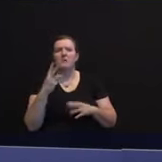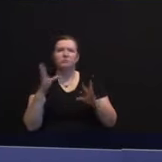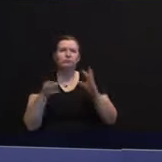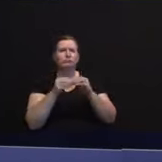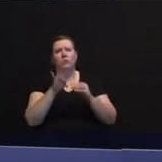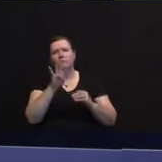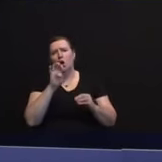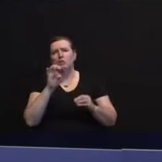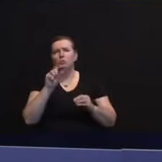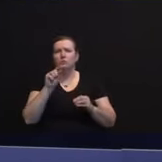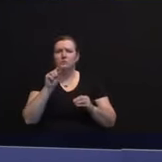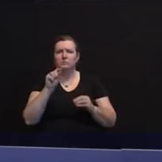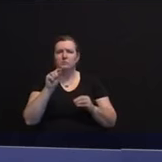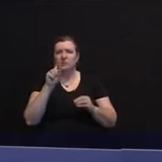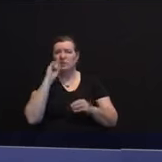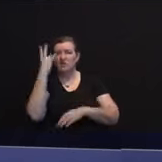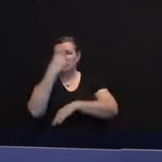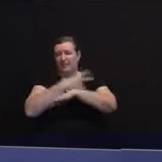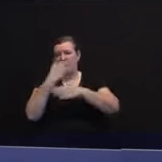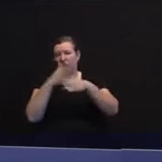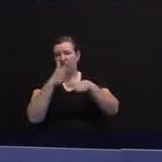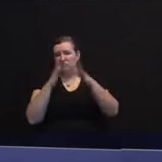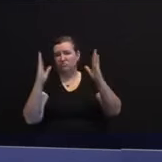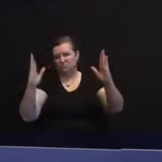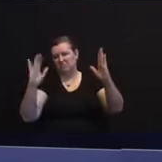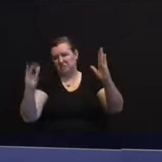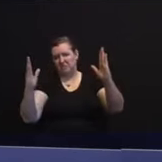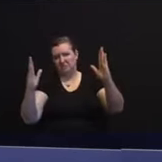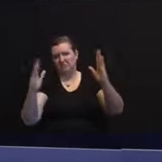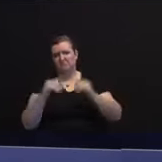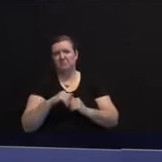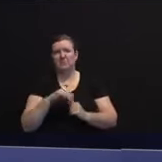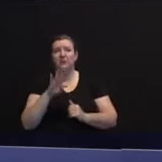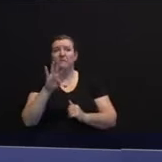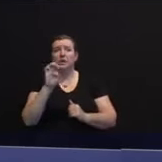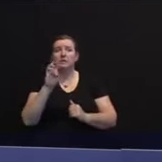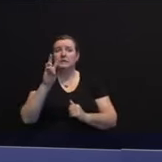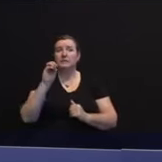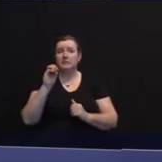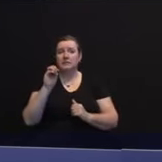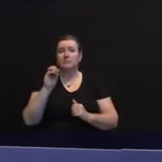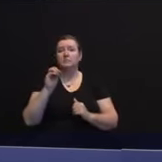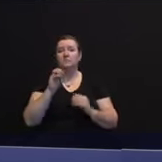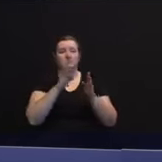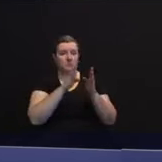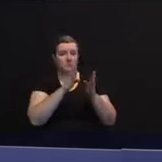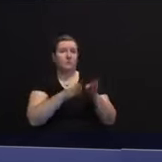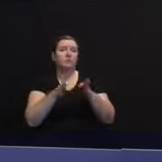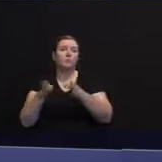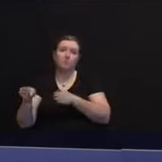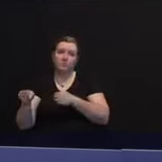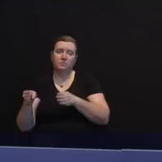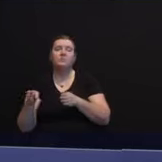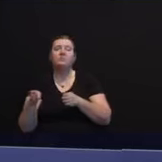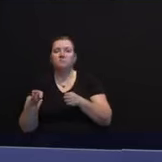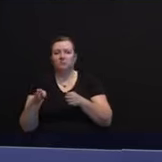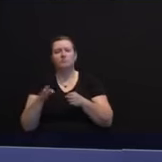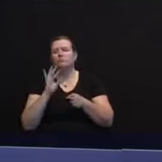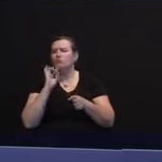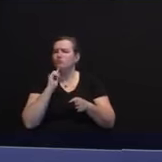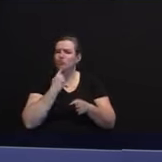there are 360 individuals in critical care, holding at about 32% on